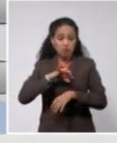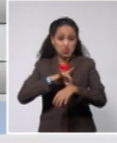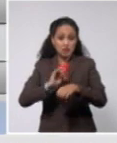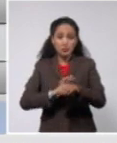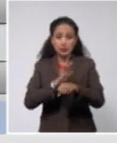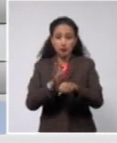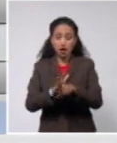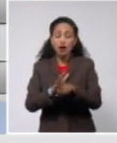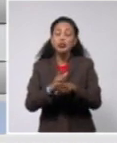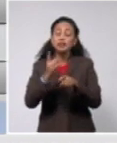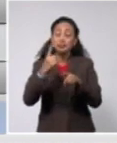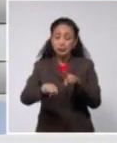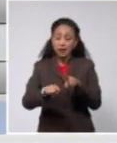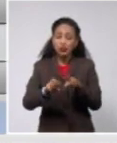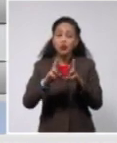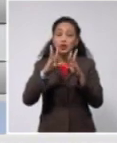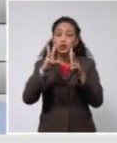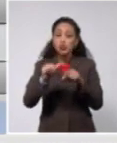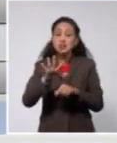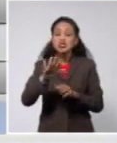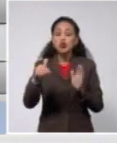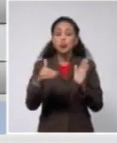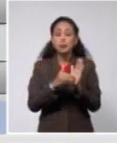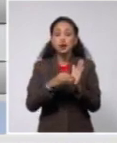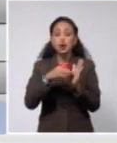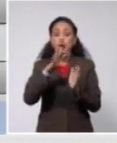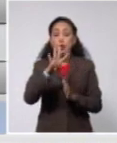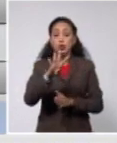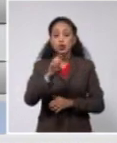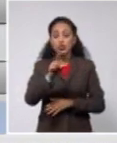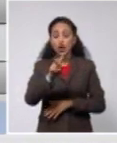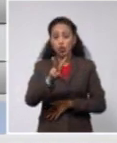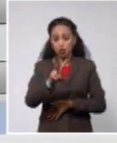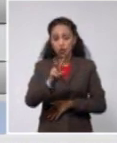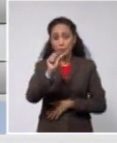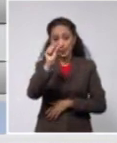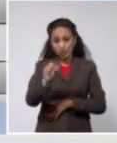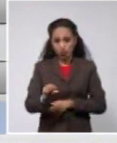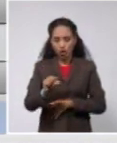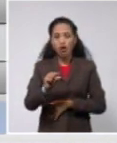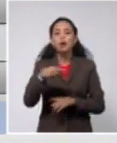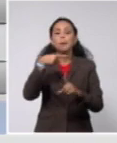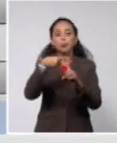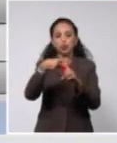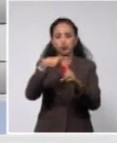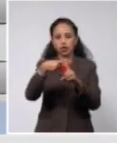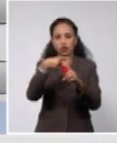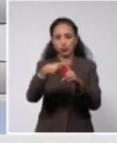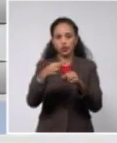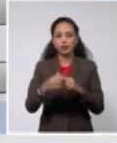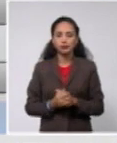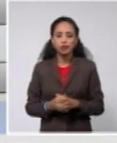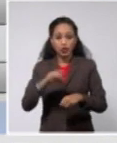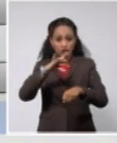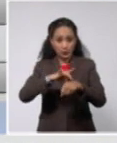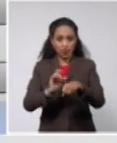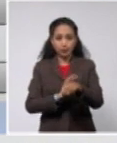5,412, or 0.93% of people, have tested positive for the